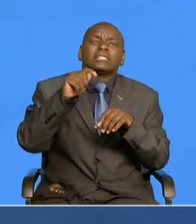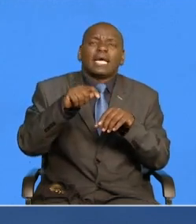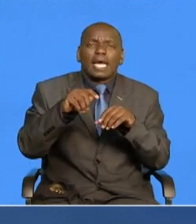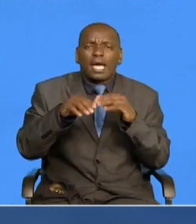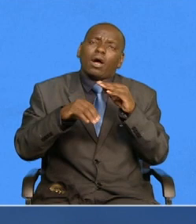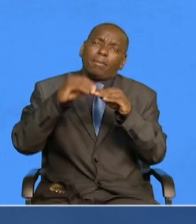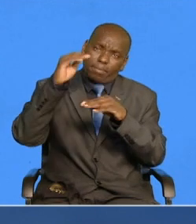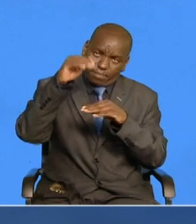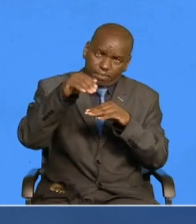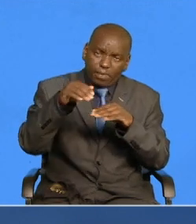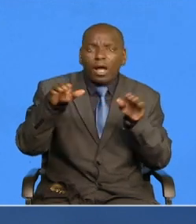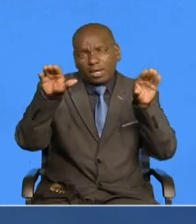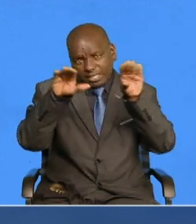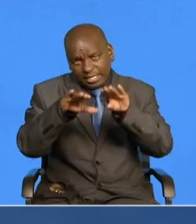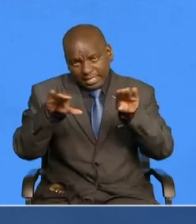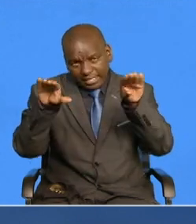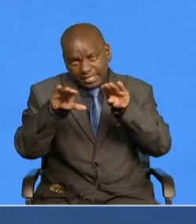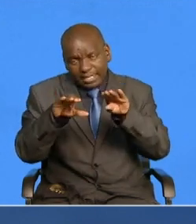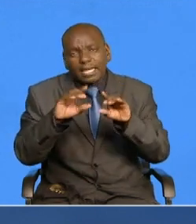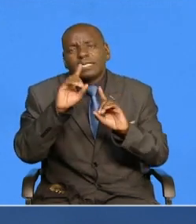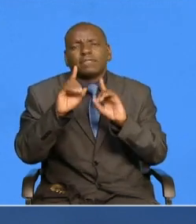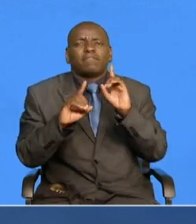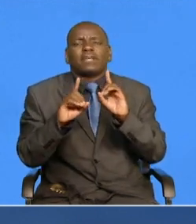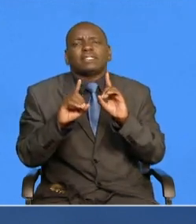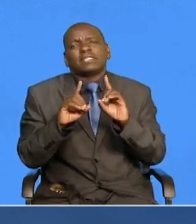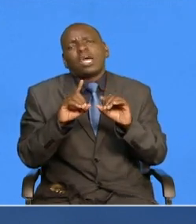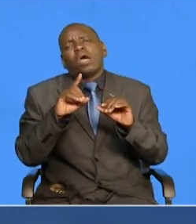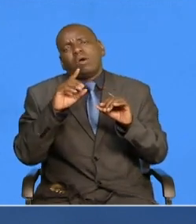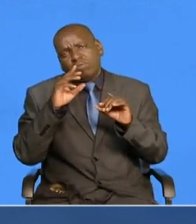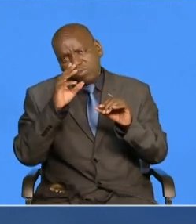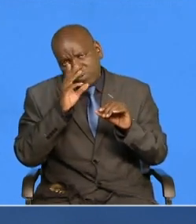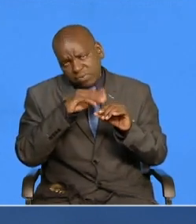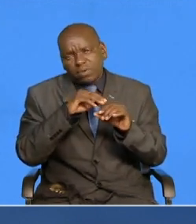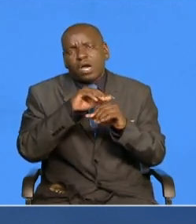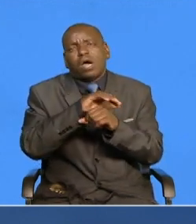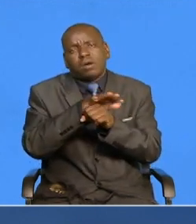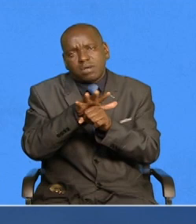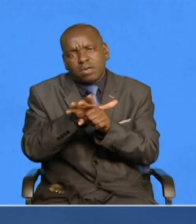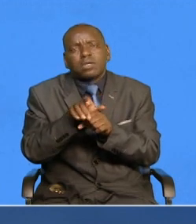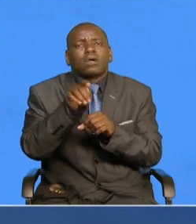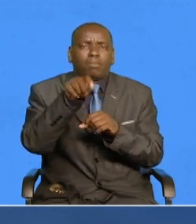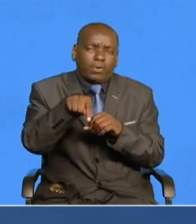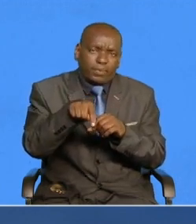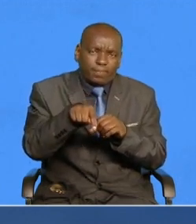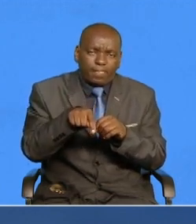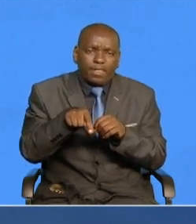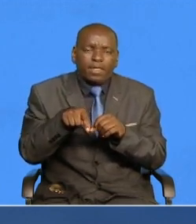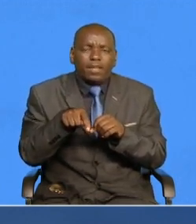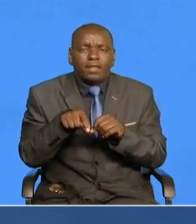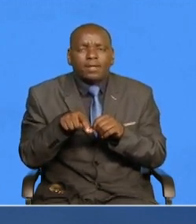many get-togethers, gatherings, you name it, as many as you want once the pandemic is over.